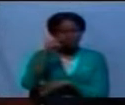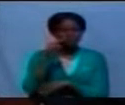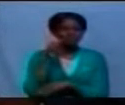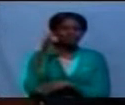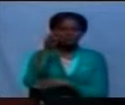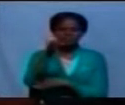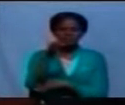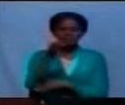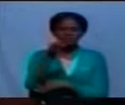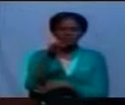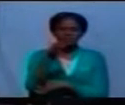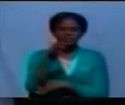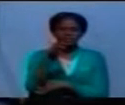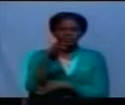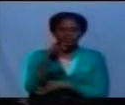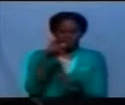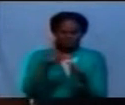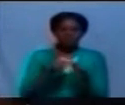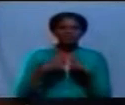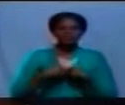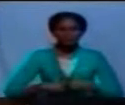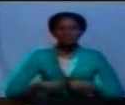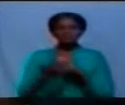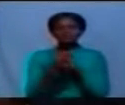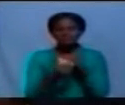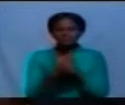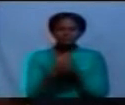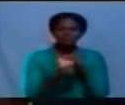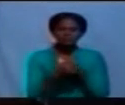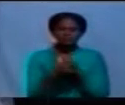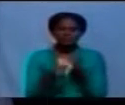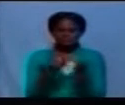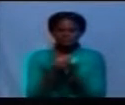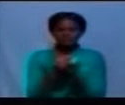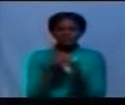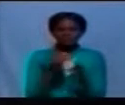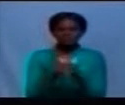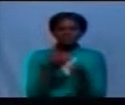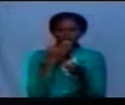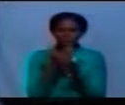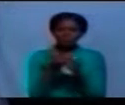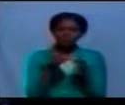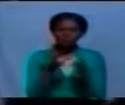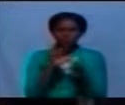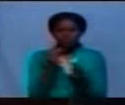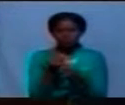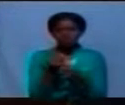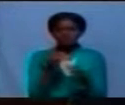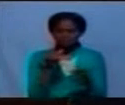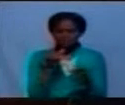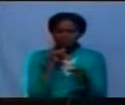future. Everyone saves, actually, either in monetary form or in non-monetary